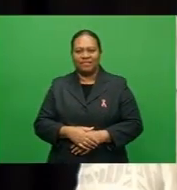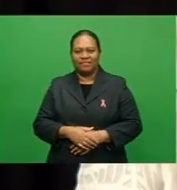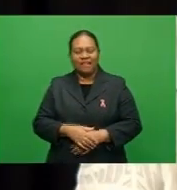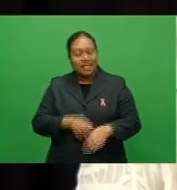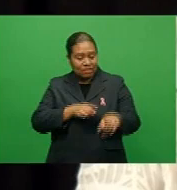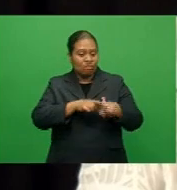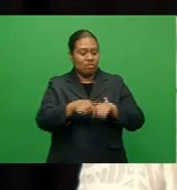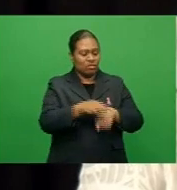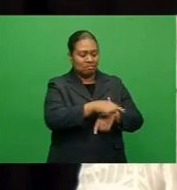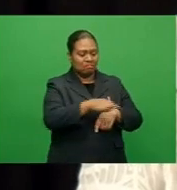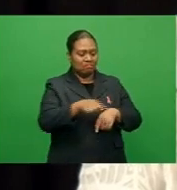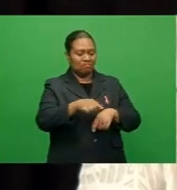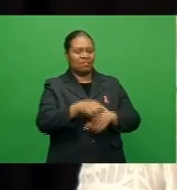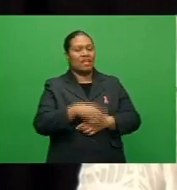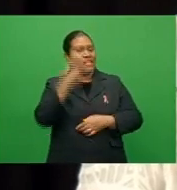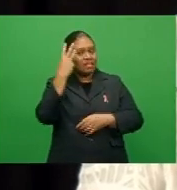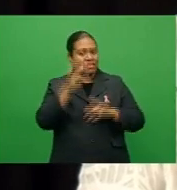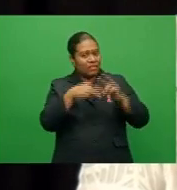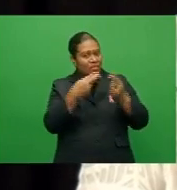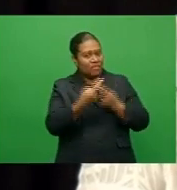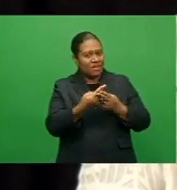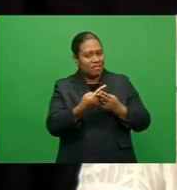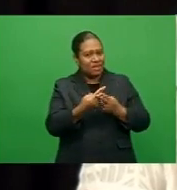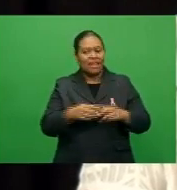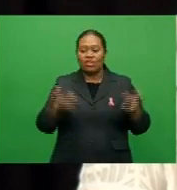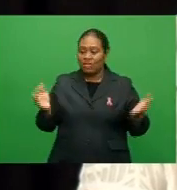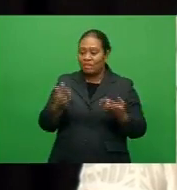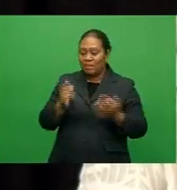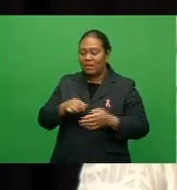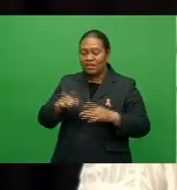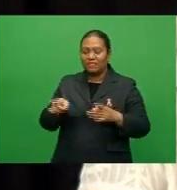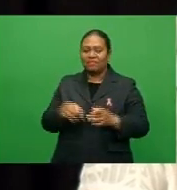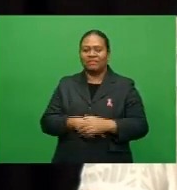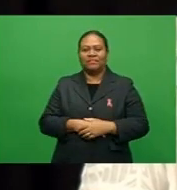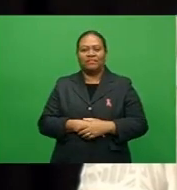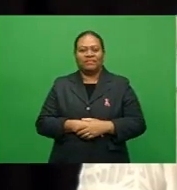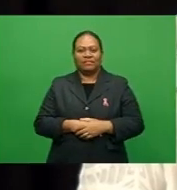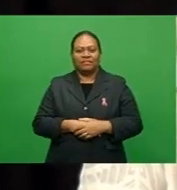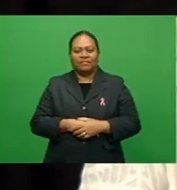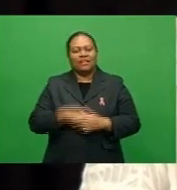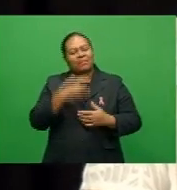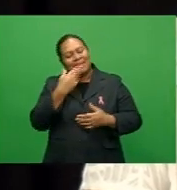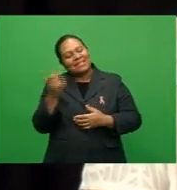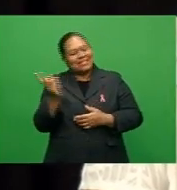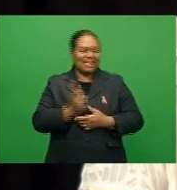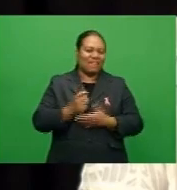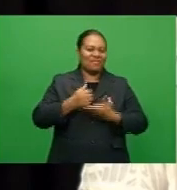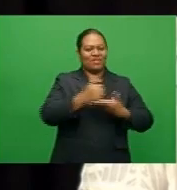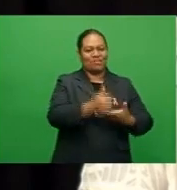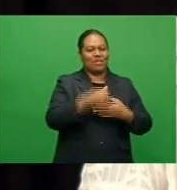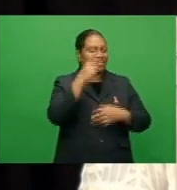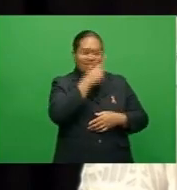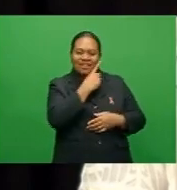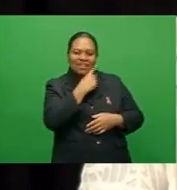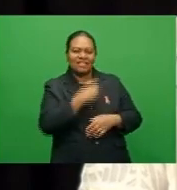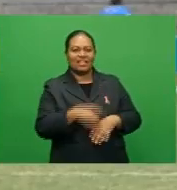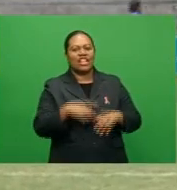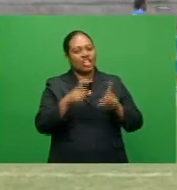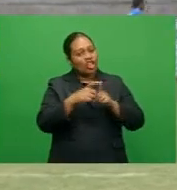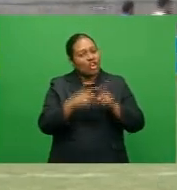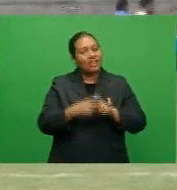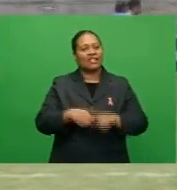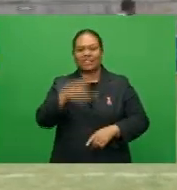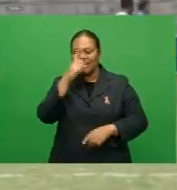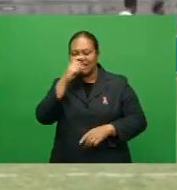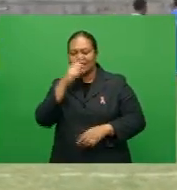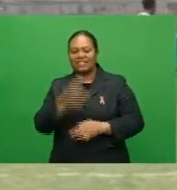especially the women and the families of those who are playing, to come out and support their daughters, their sisters.